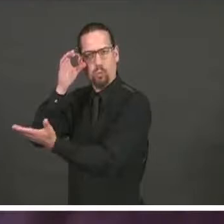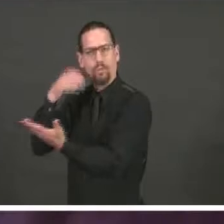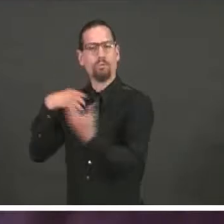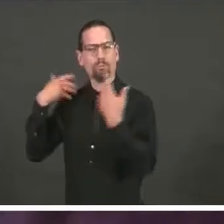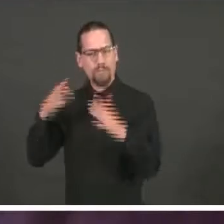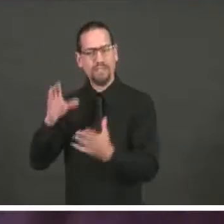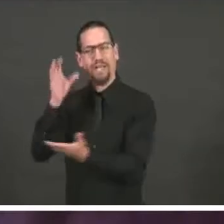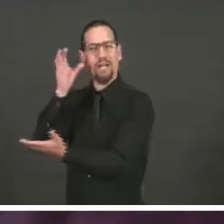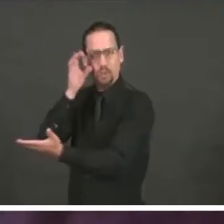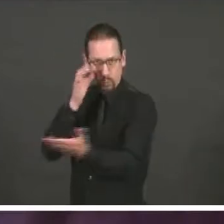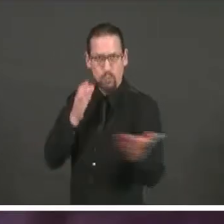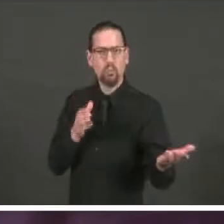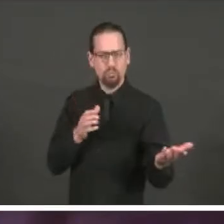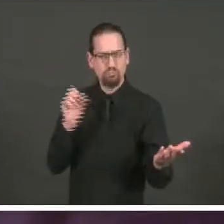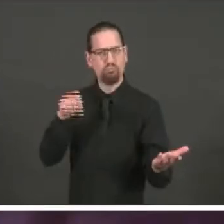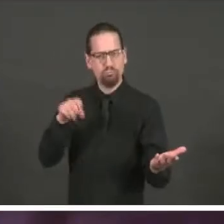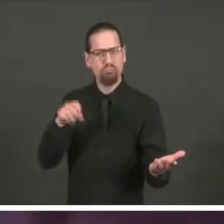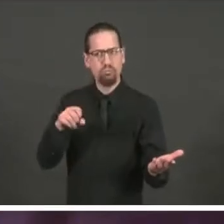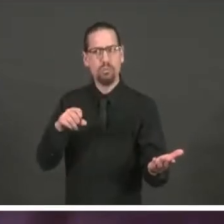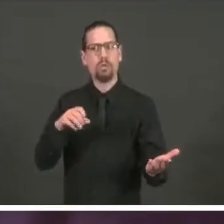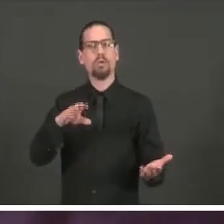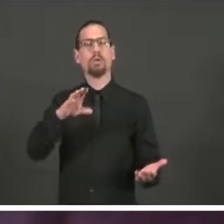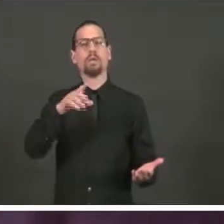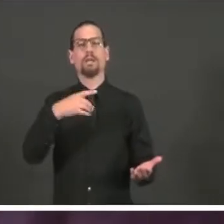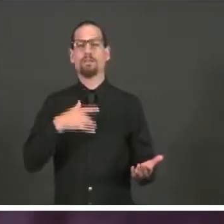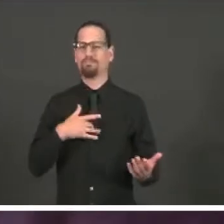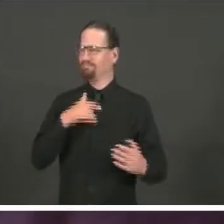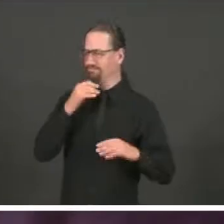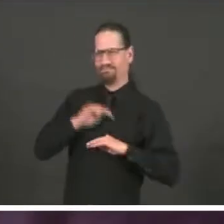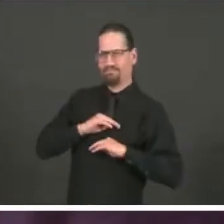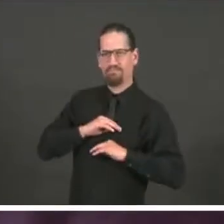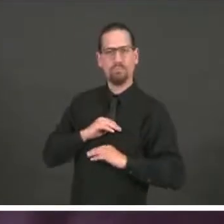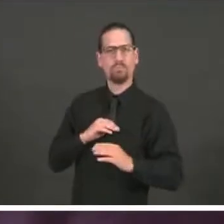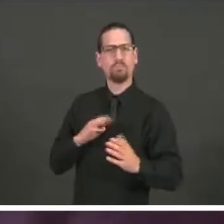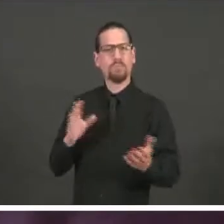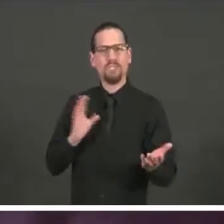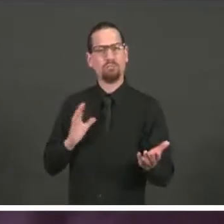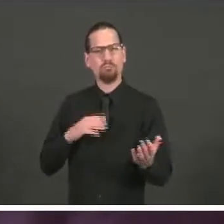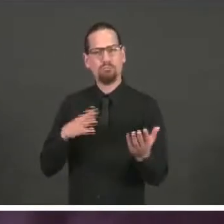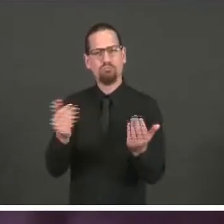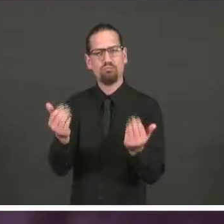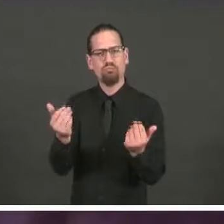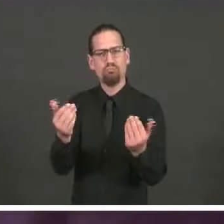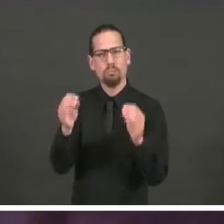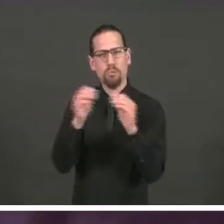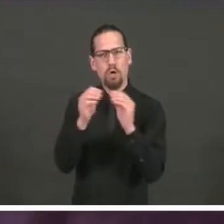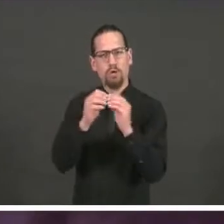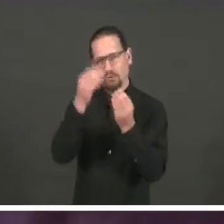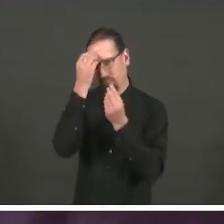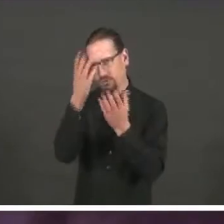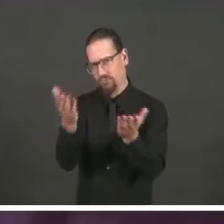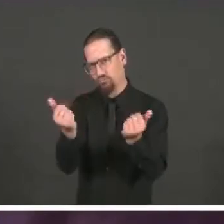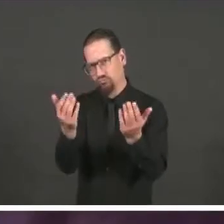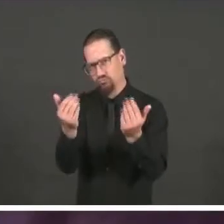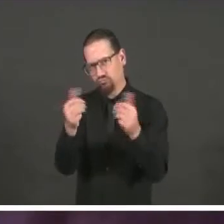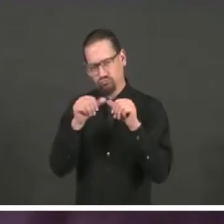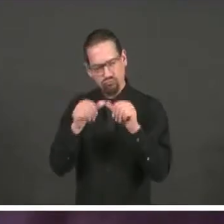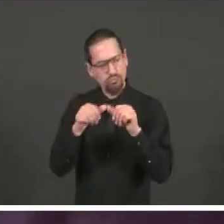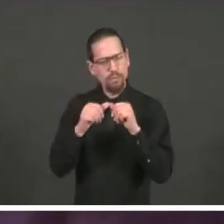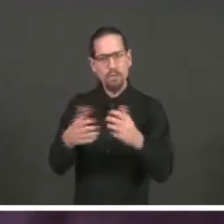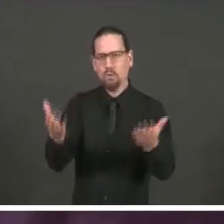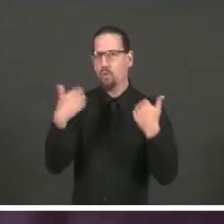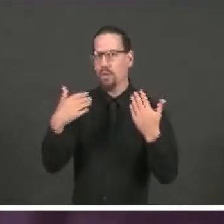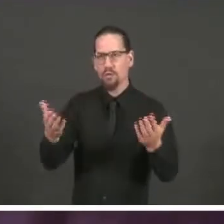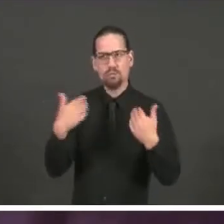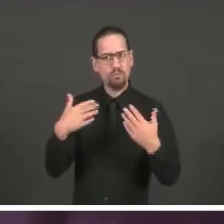in their community. Continue to send us your emails. Part of what I think people don't realize, RIDE has a couple of hats.